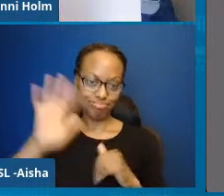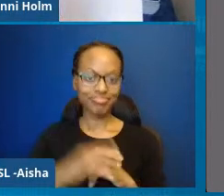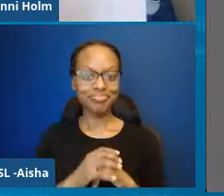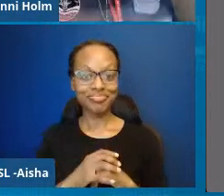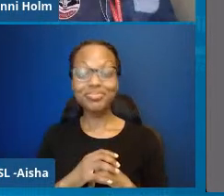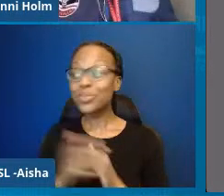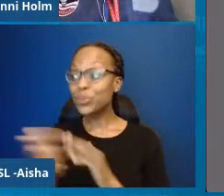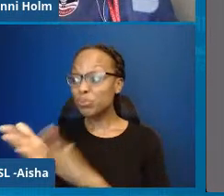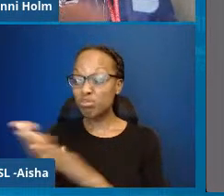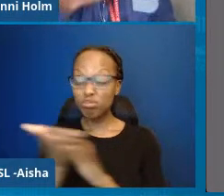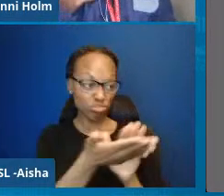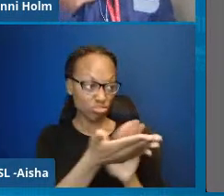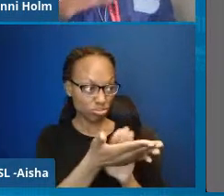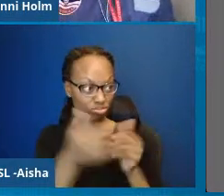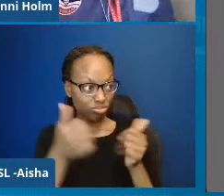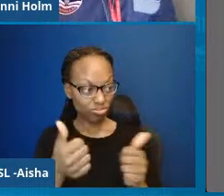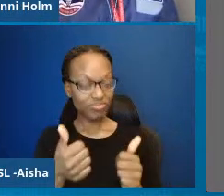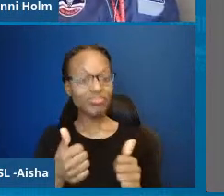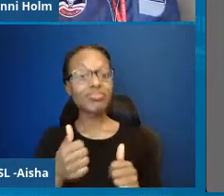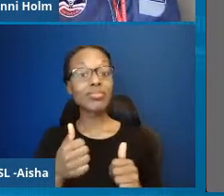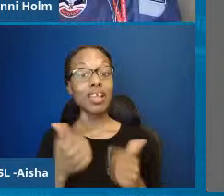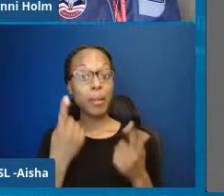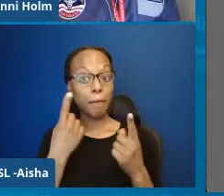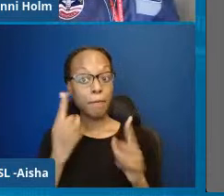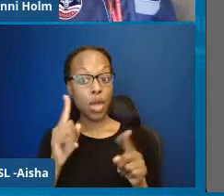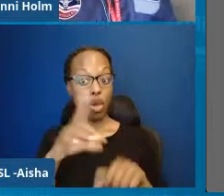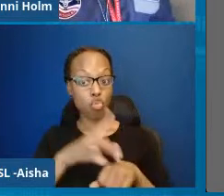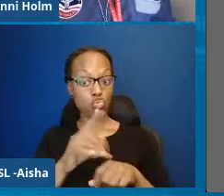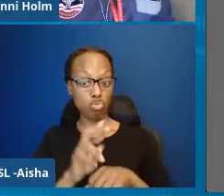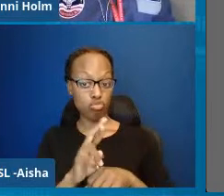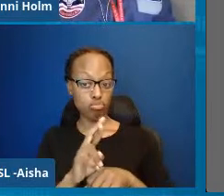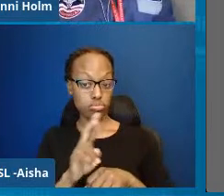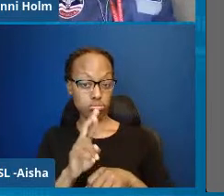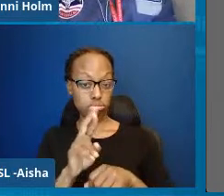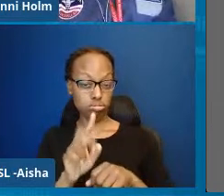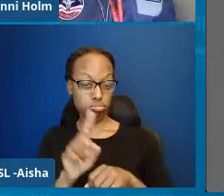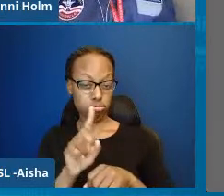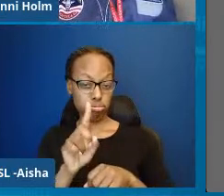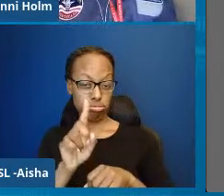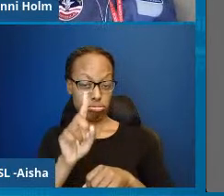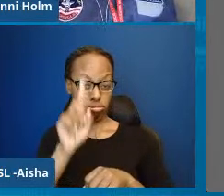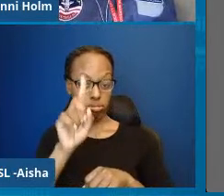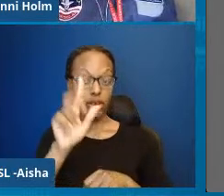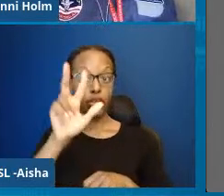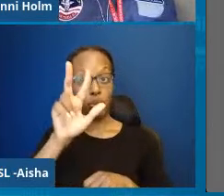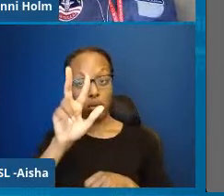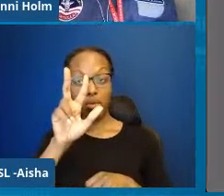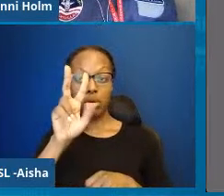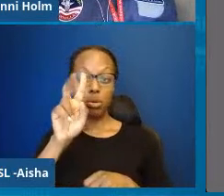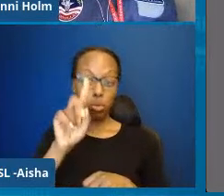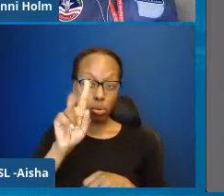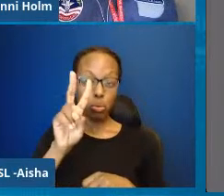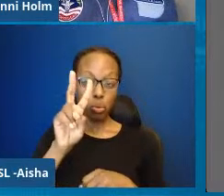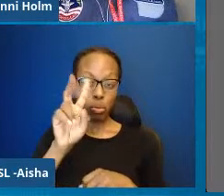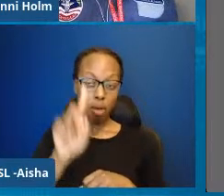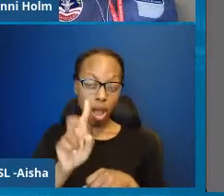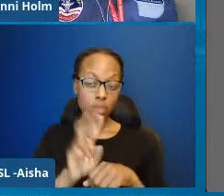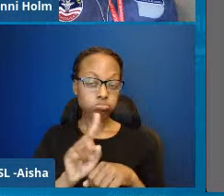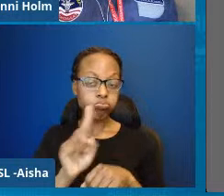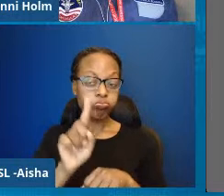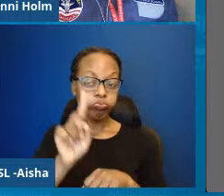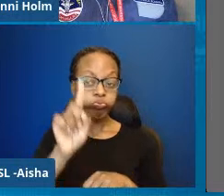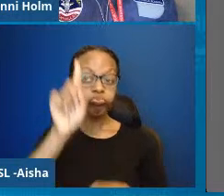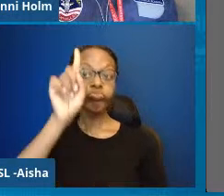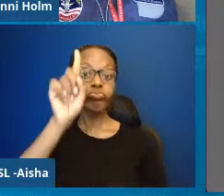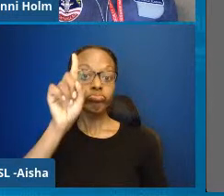good job, you guys. You have lifted off from Earth. You've had an amazing, countdown. Everything went well. You blasted off. It's terrific. And